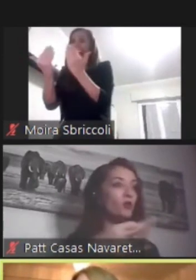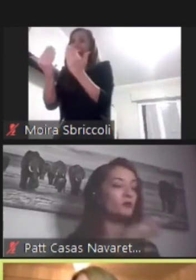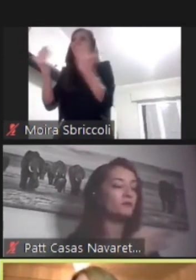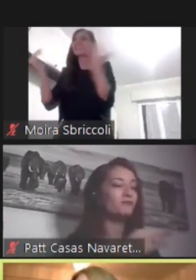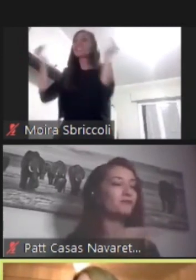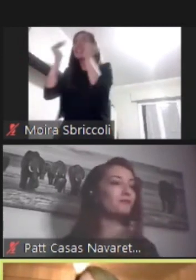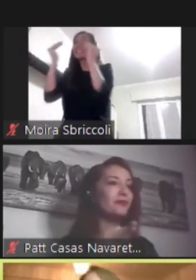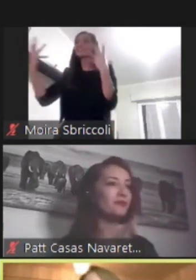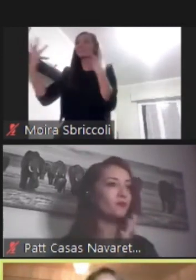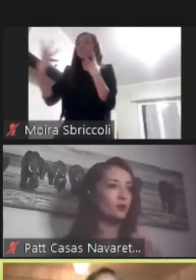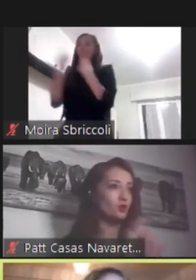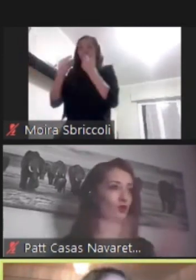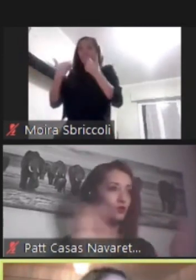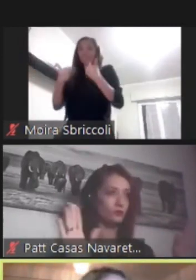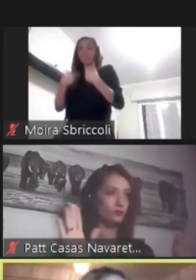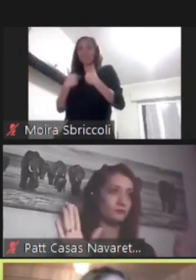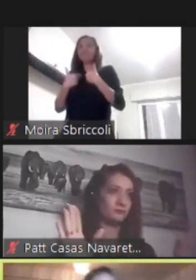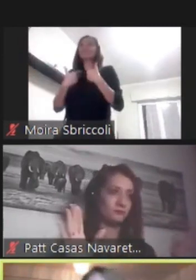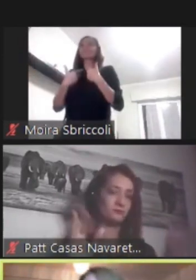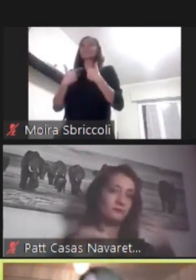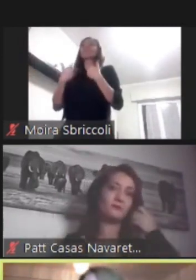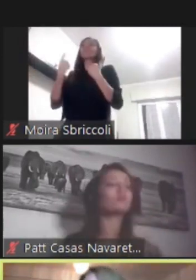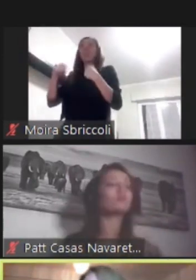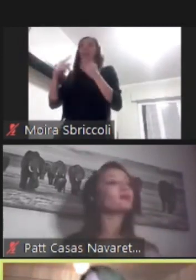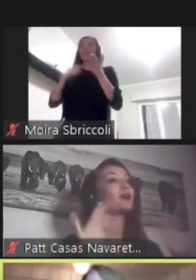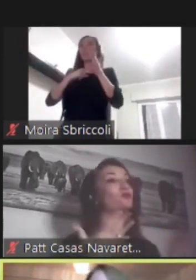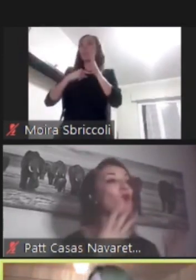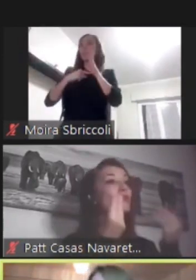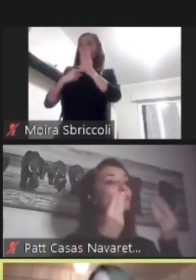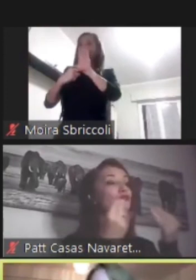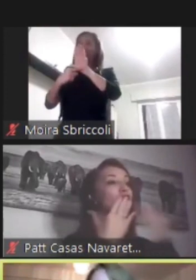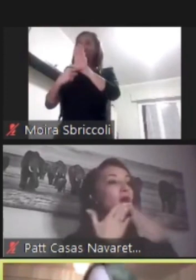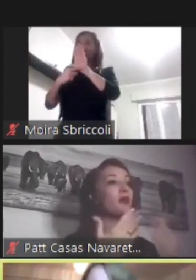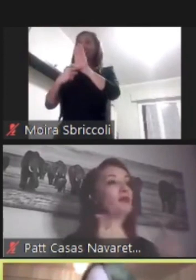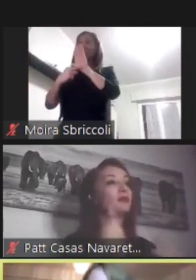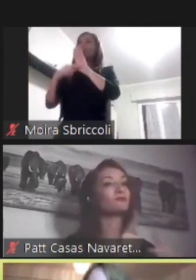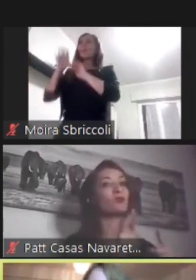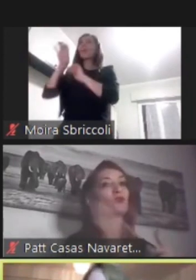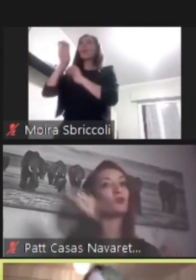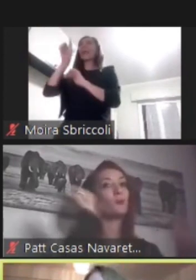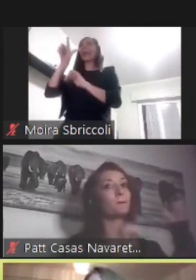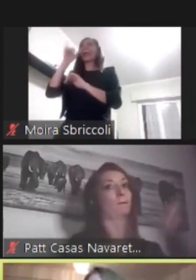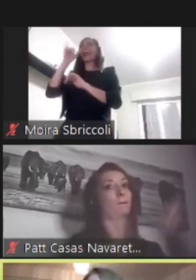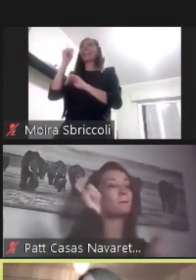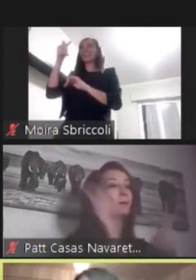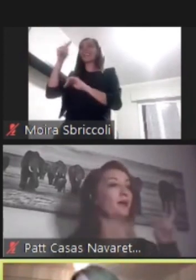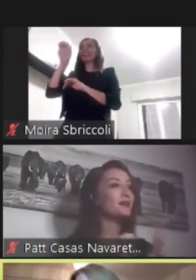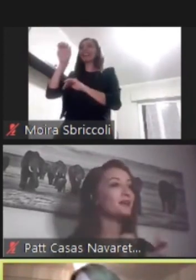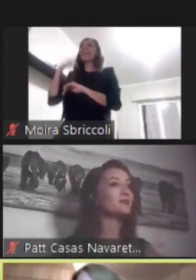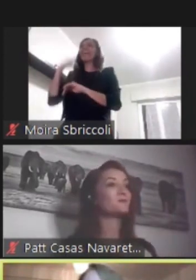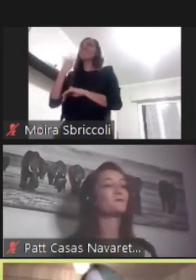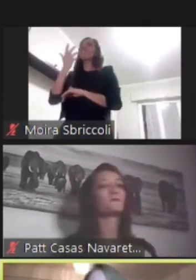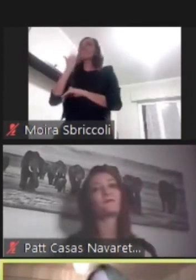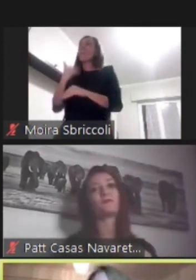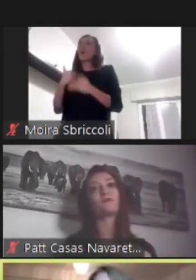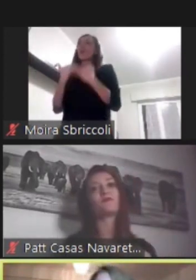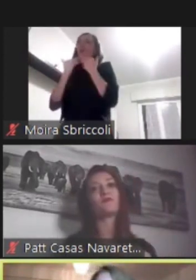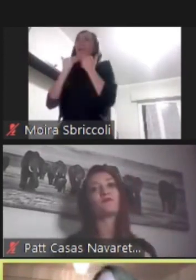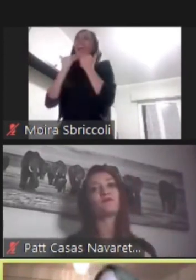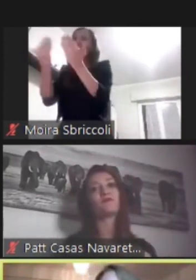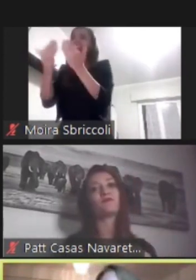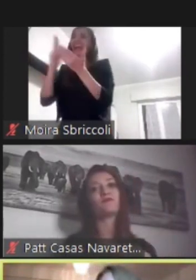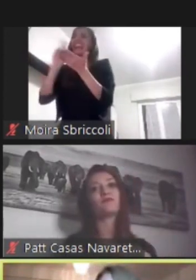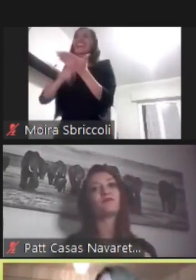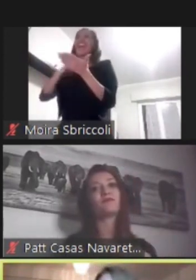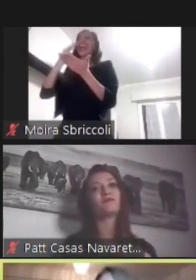presentation. I would like to also thank the great interpreters again and Boris